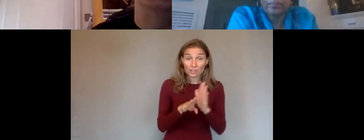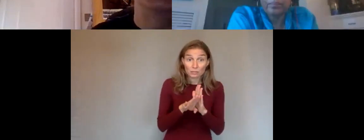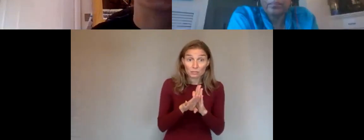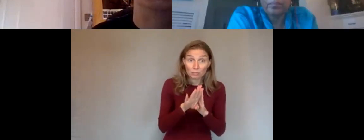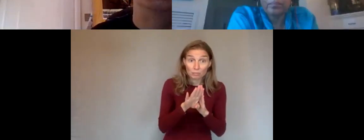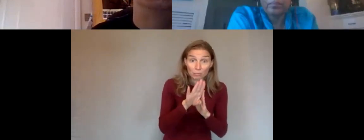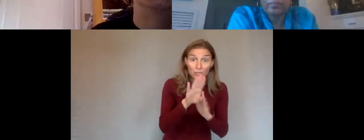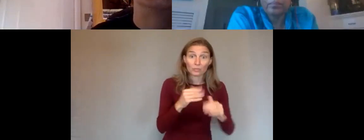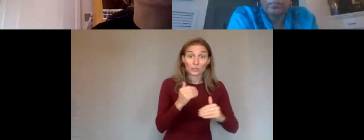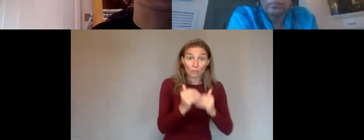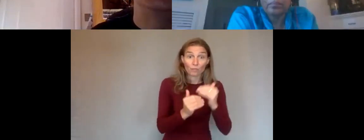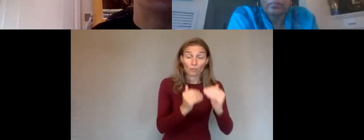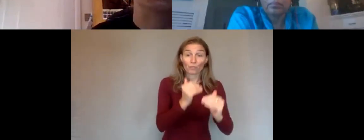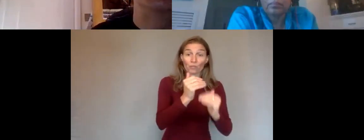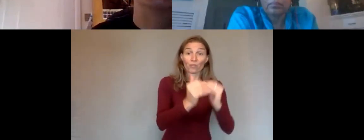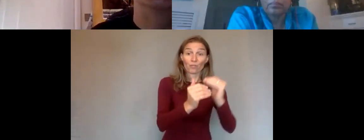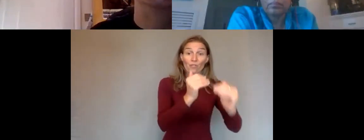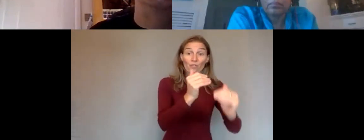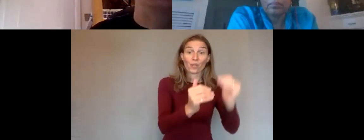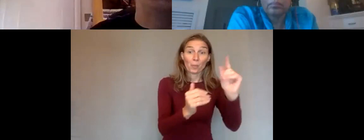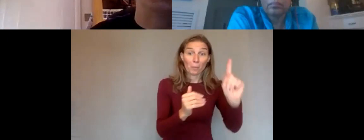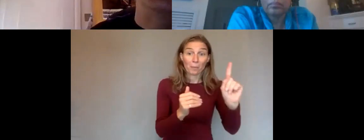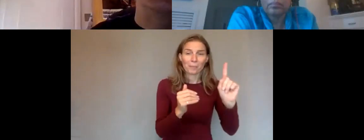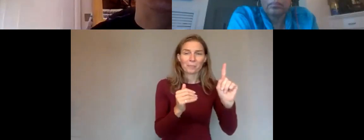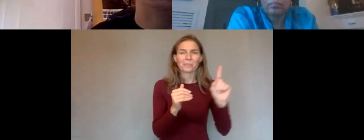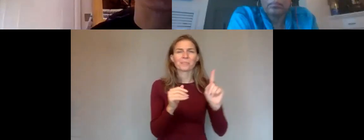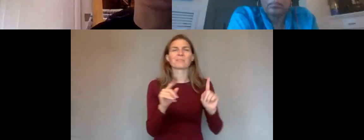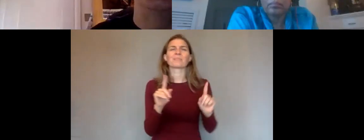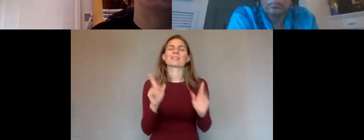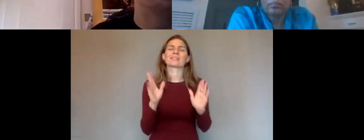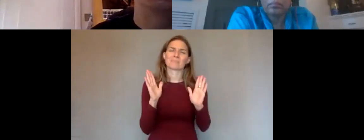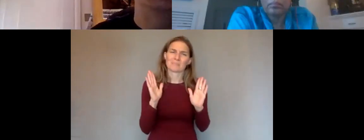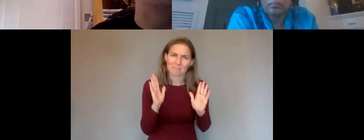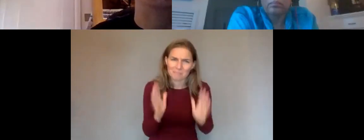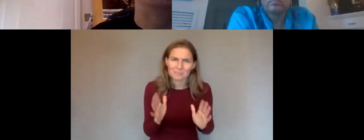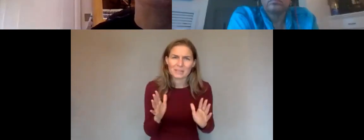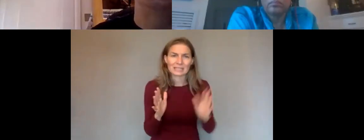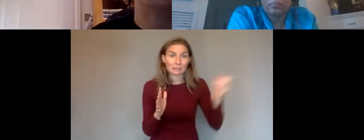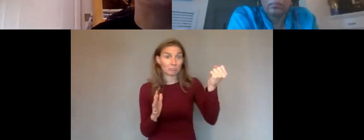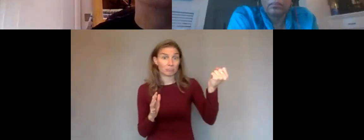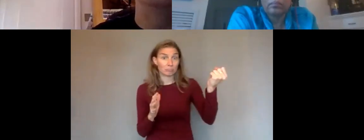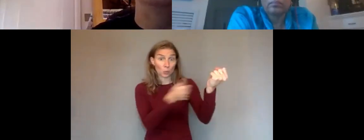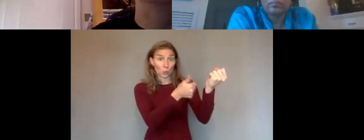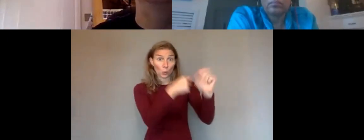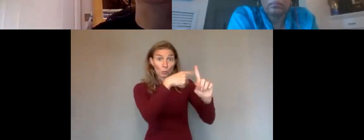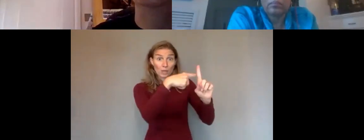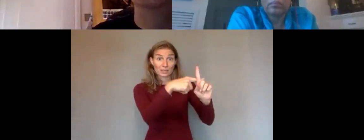wins than exist at the moment, but certainly maintaining the ones we've got. I'm very conscious